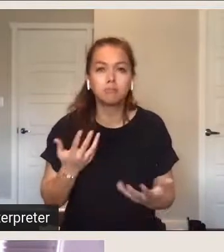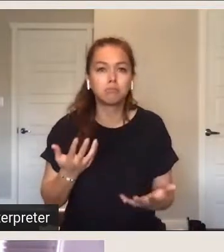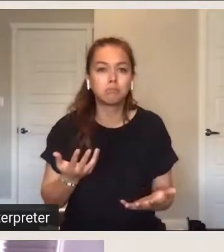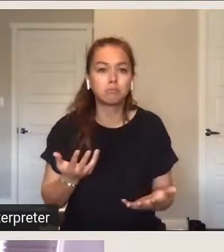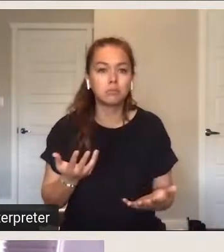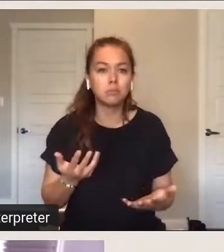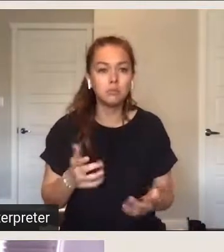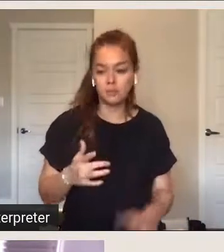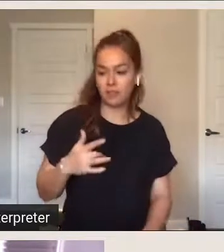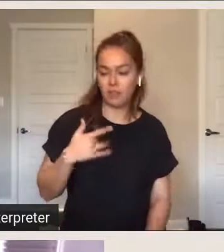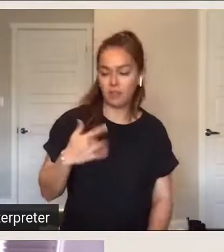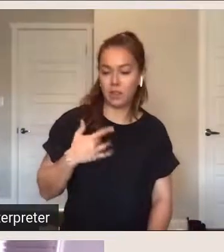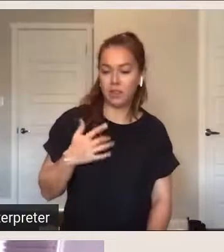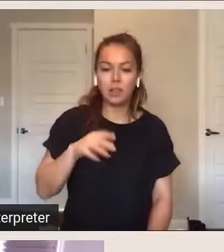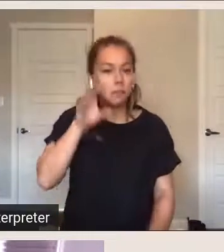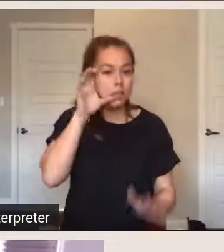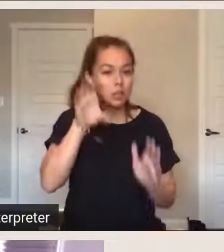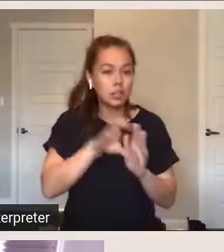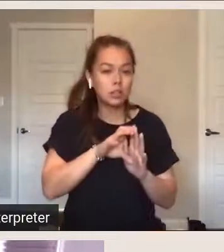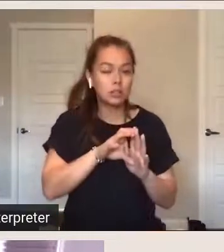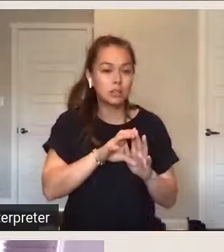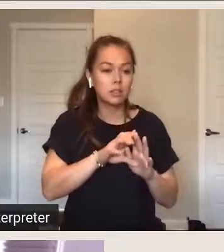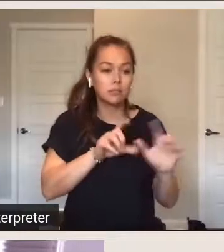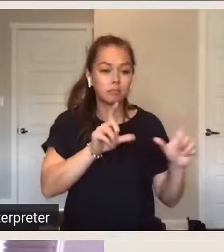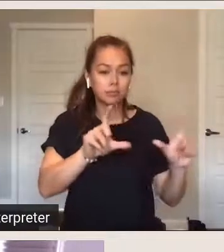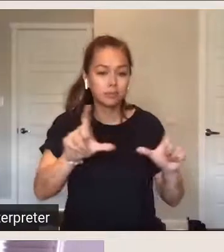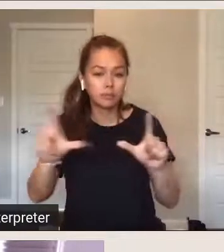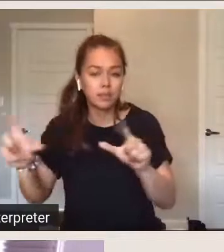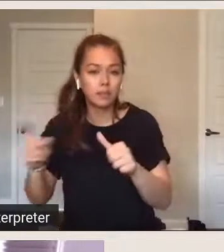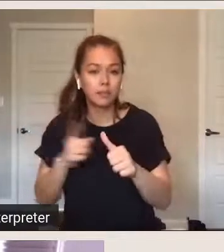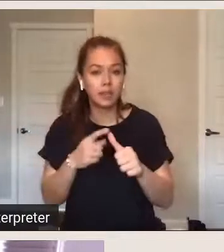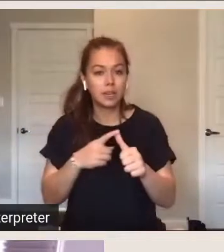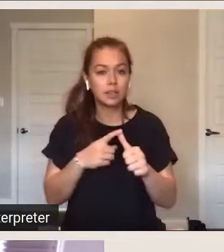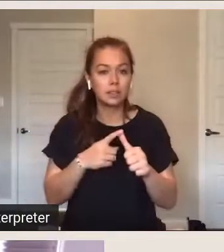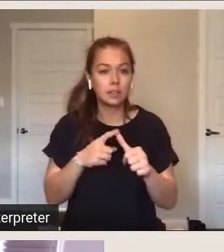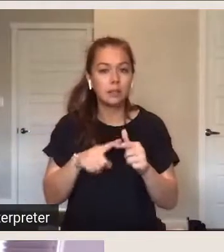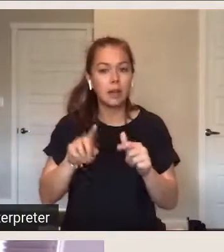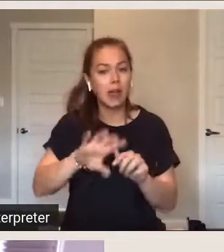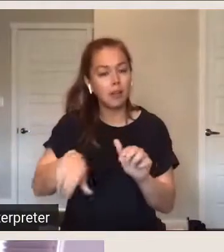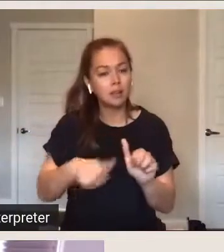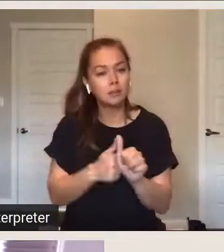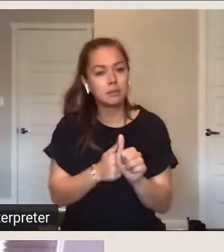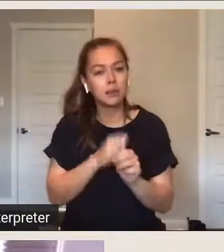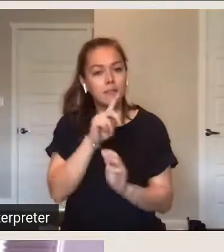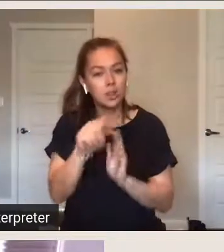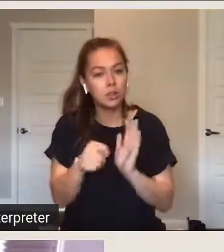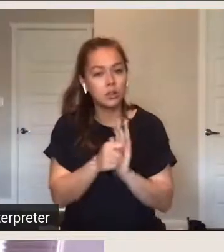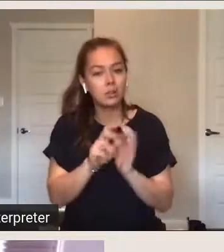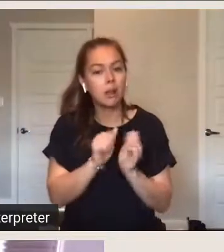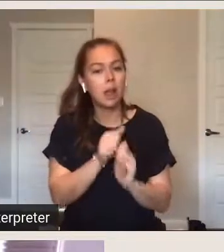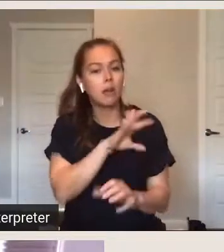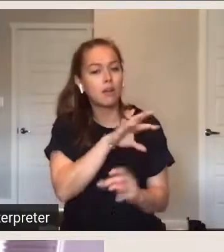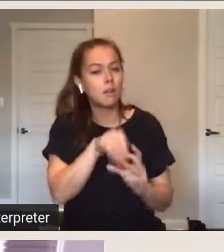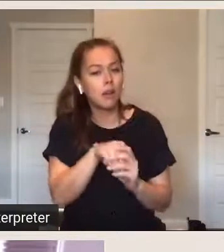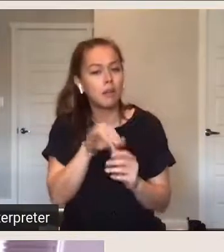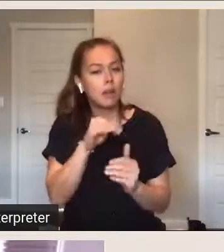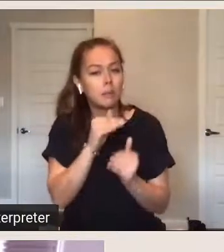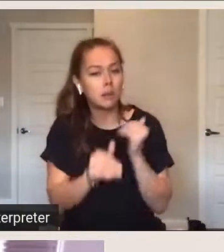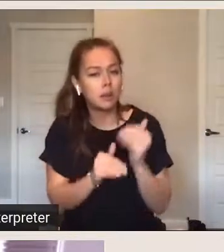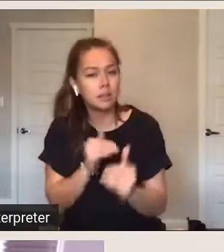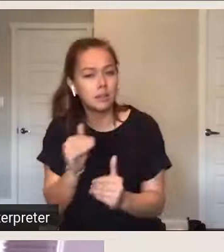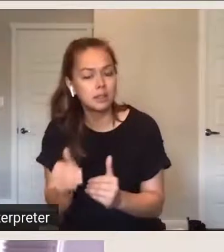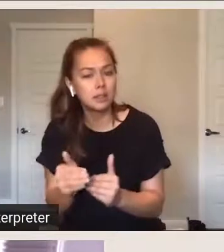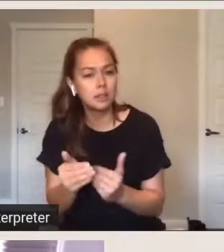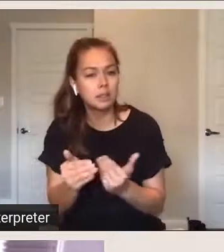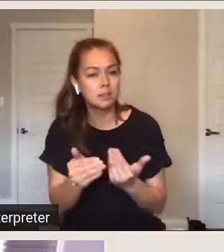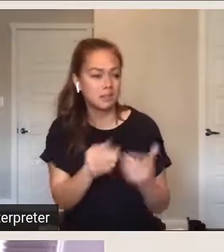I feel like the photos were the first thing, and I'm just kind of curious how video kind of came into this process and maybe how you can speak